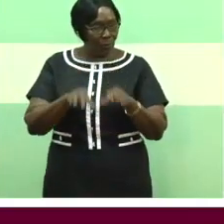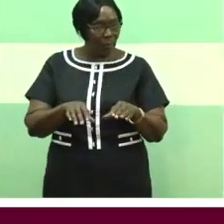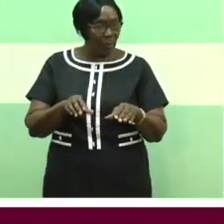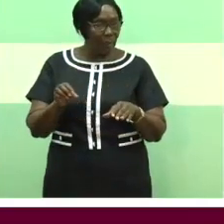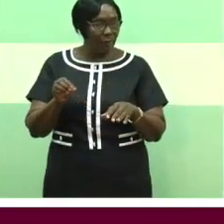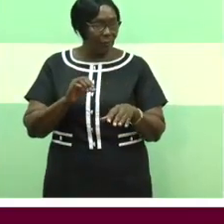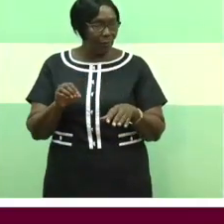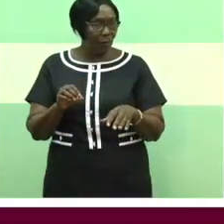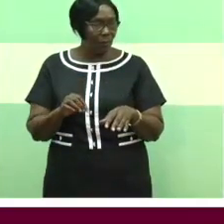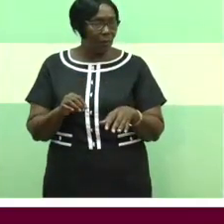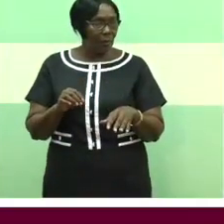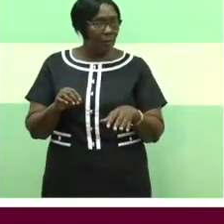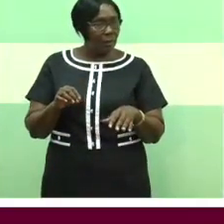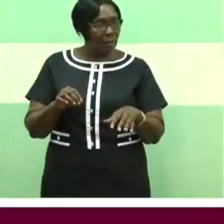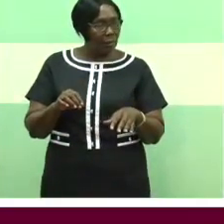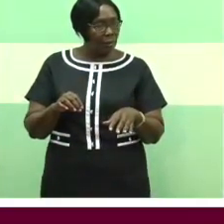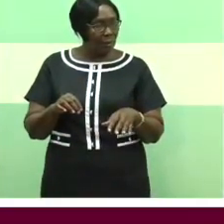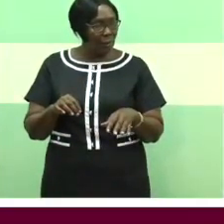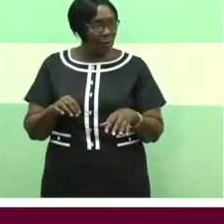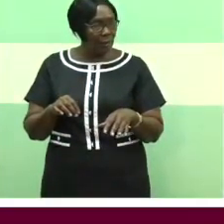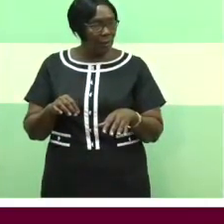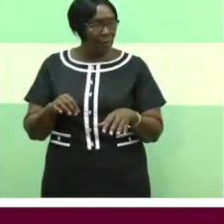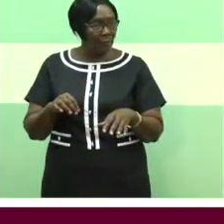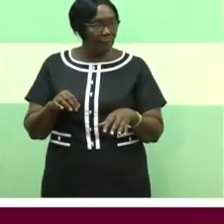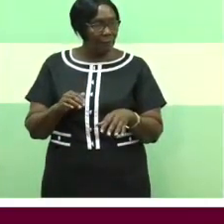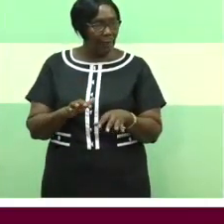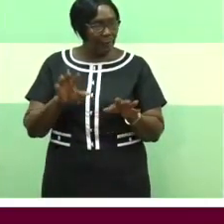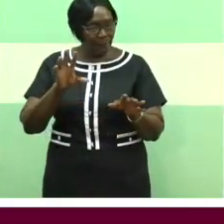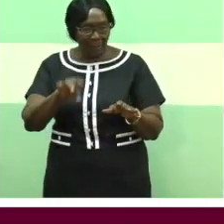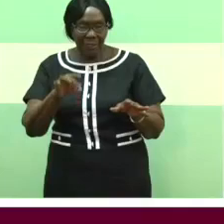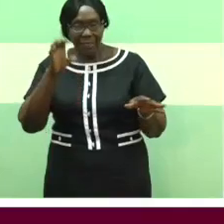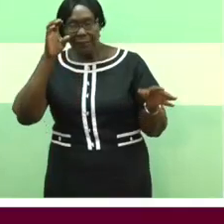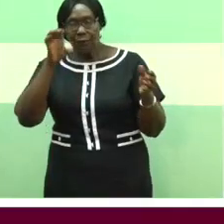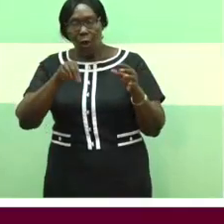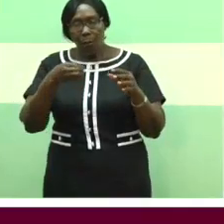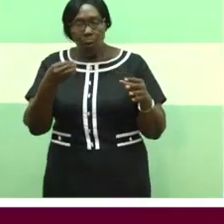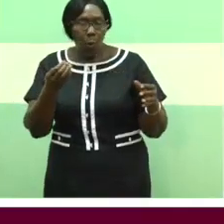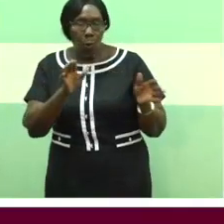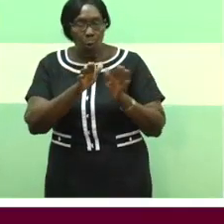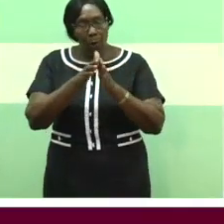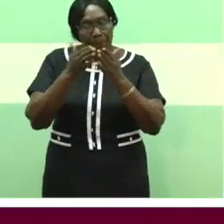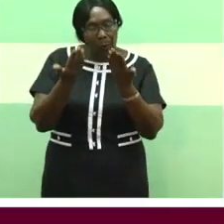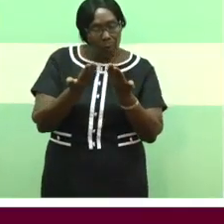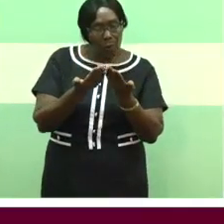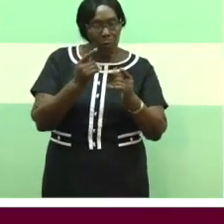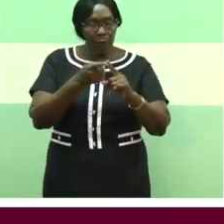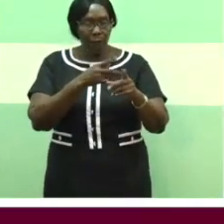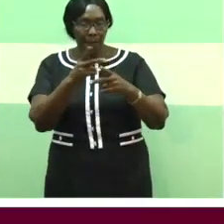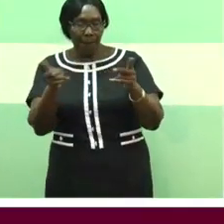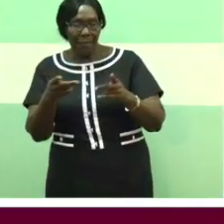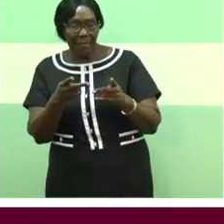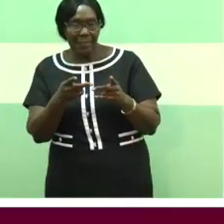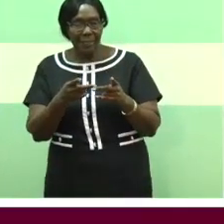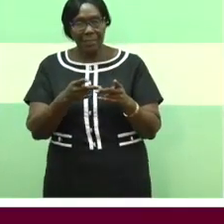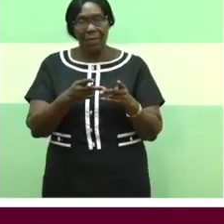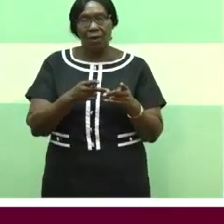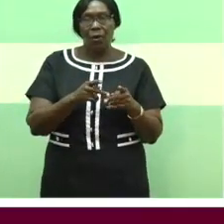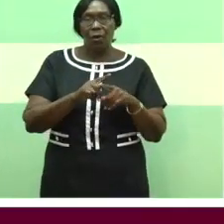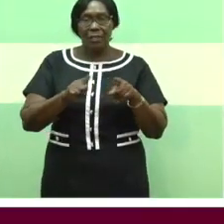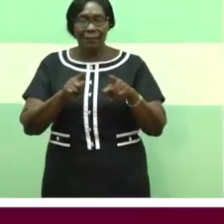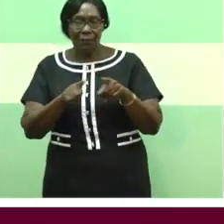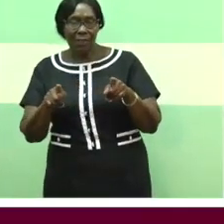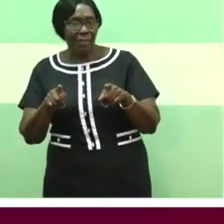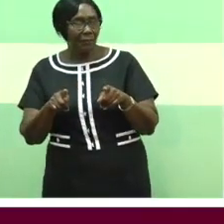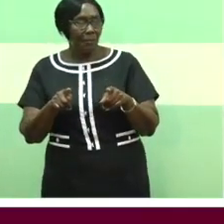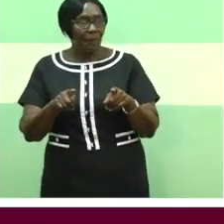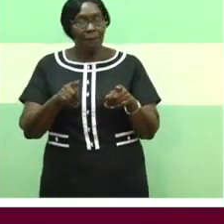do, you can source pictures from old magazines or even from places like Subway, KFC. You can